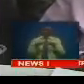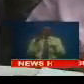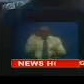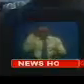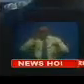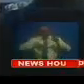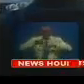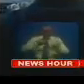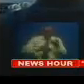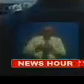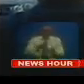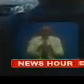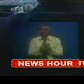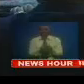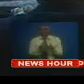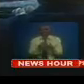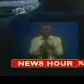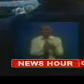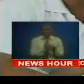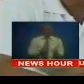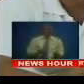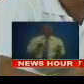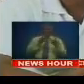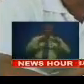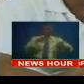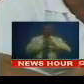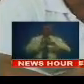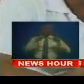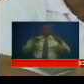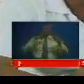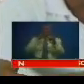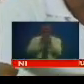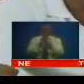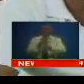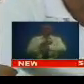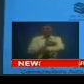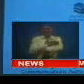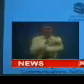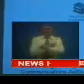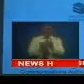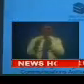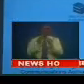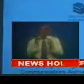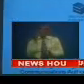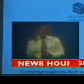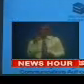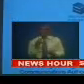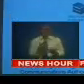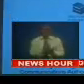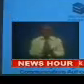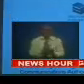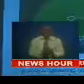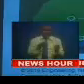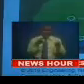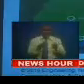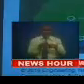share ideas on the components of the proposed framework, which seeks to improve the communication experience of Ghanaians.